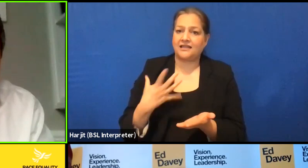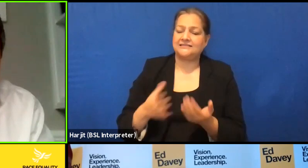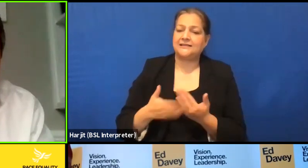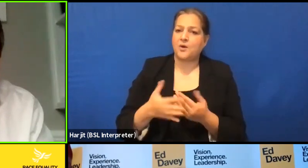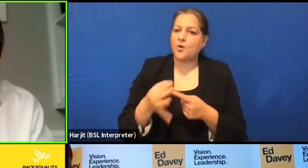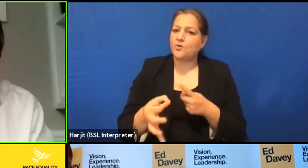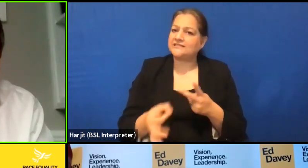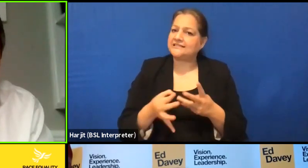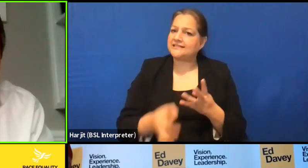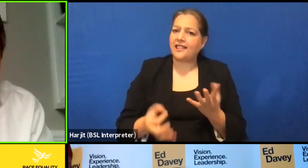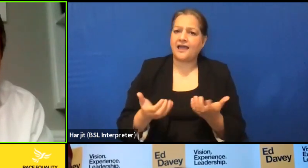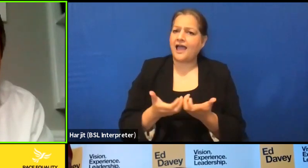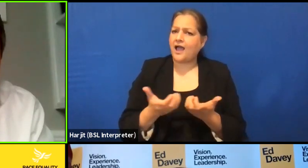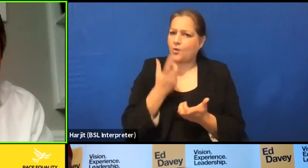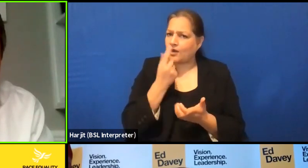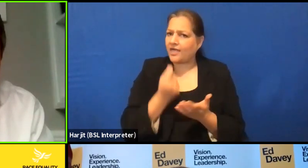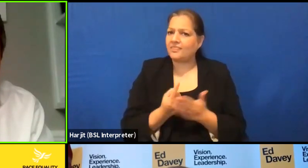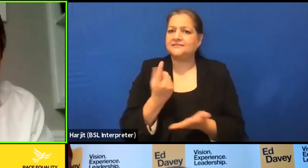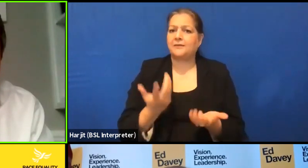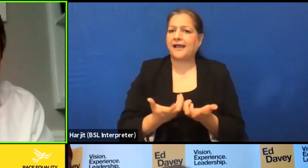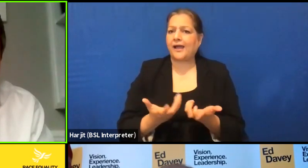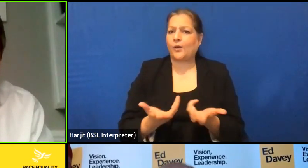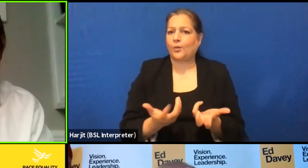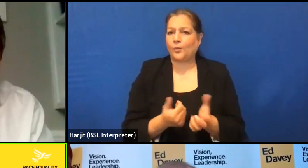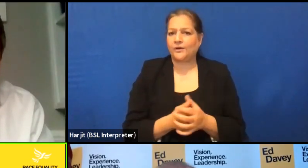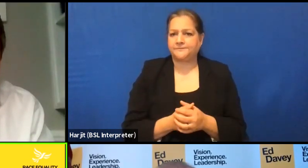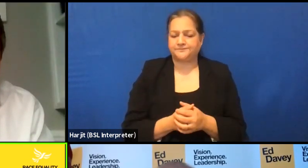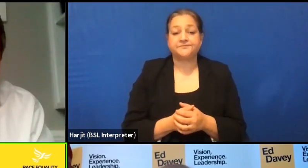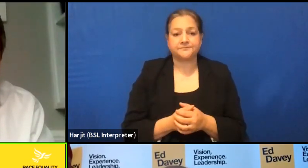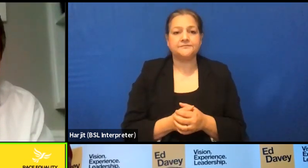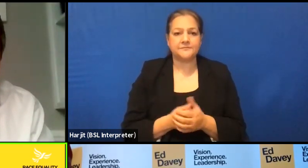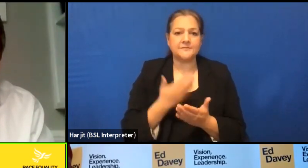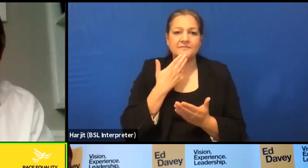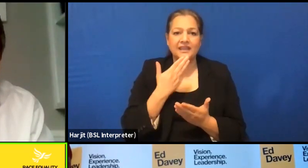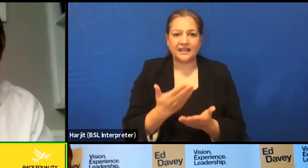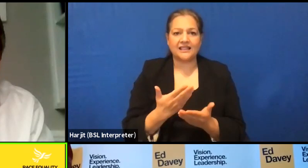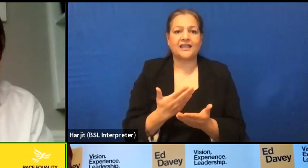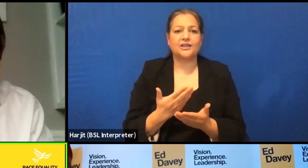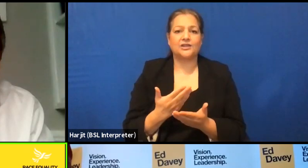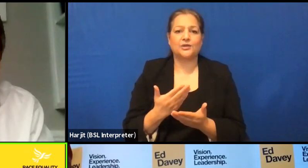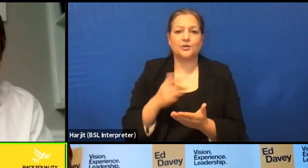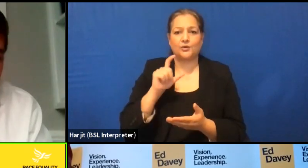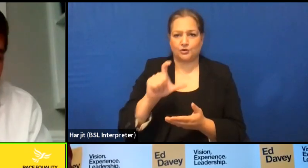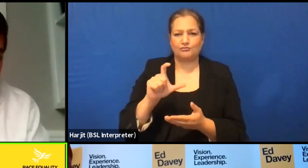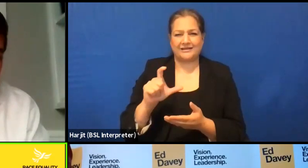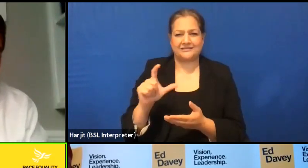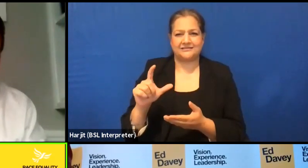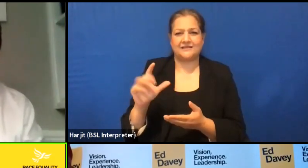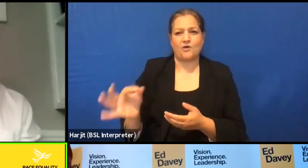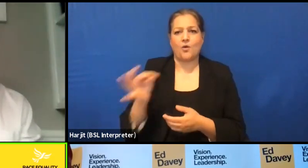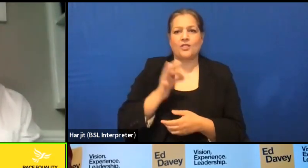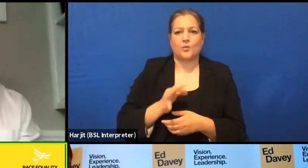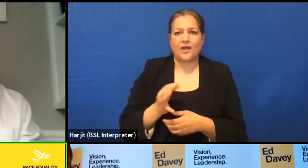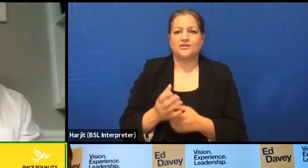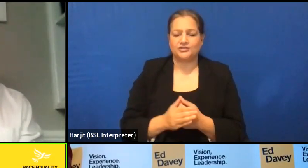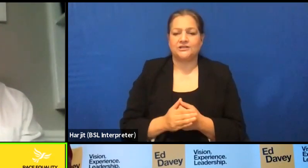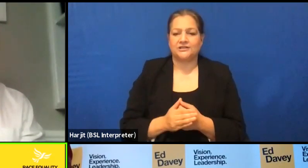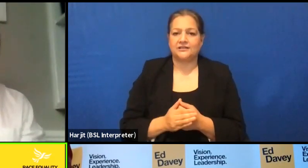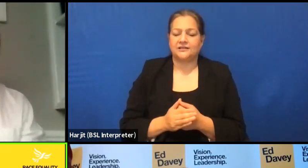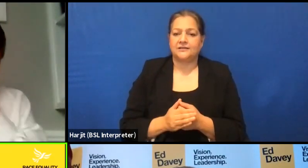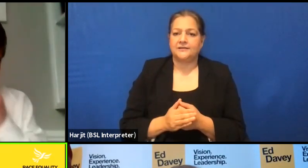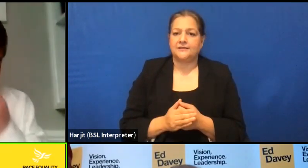how this needs to happen. Thank you very much, Chris, for this question. And I think asking for specifics,